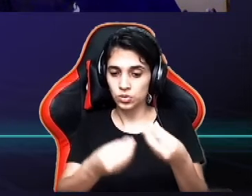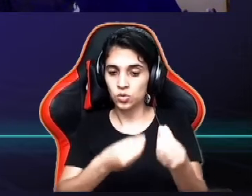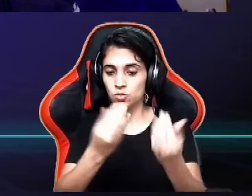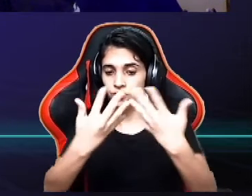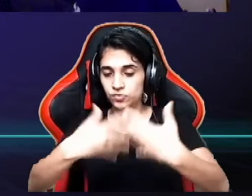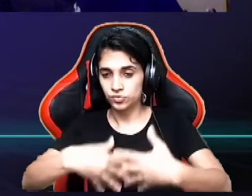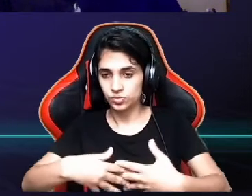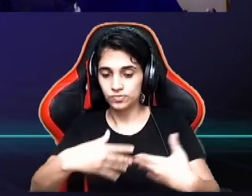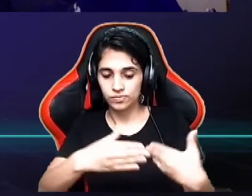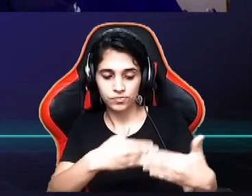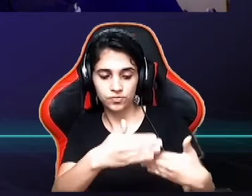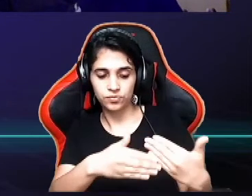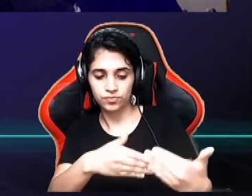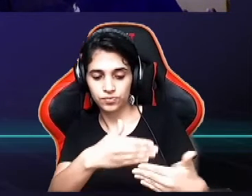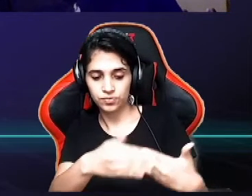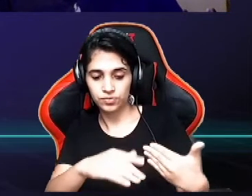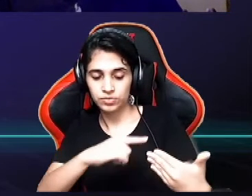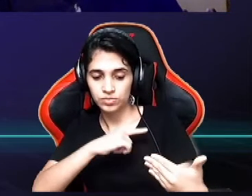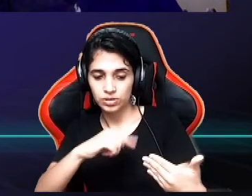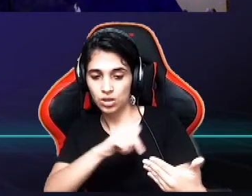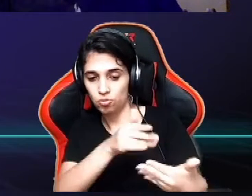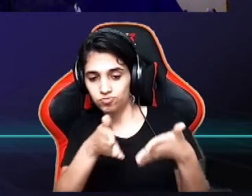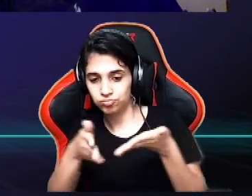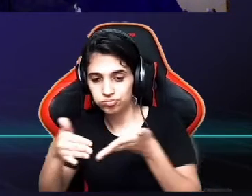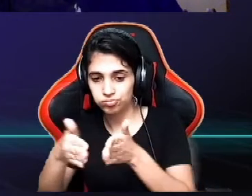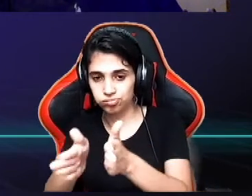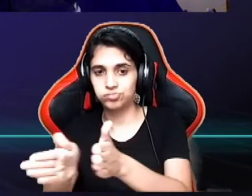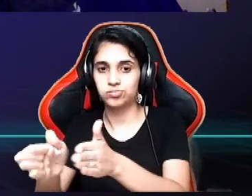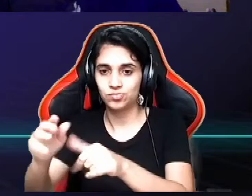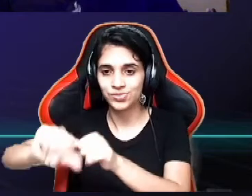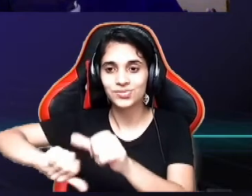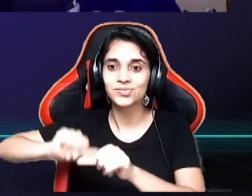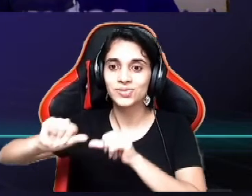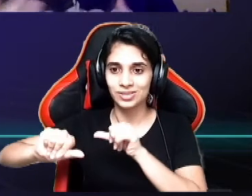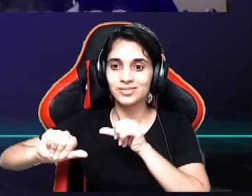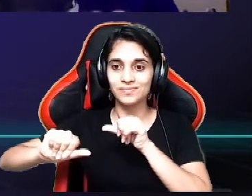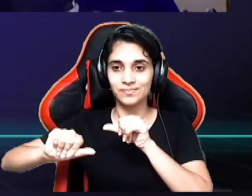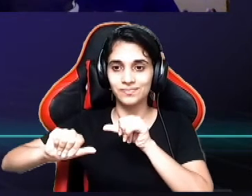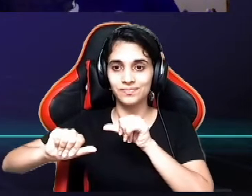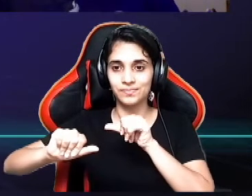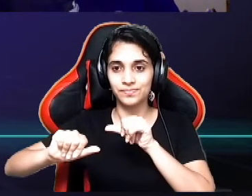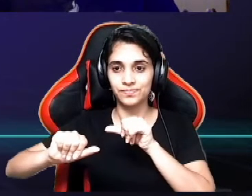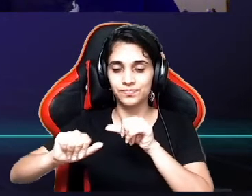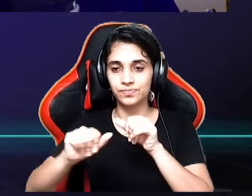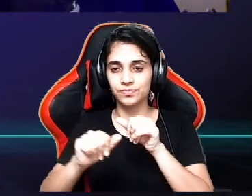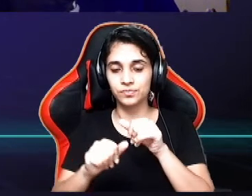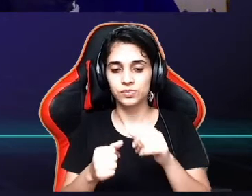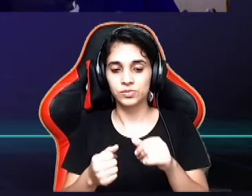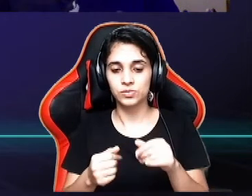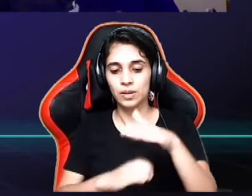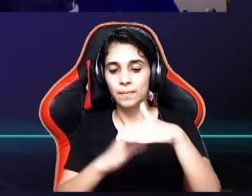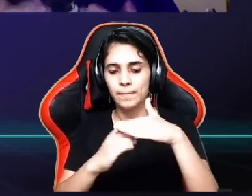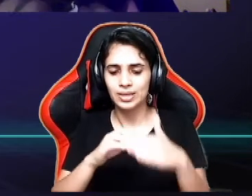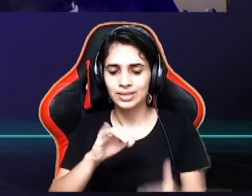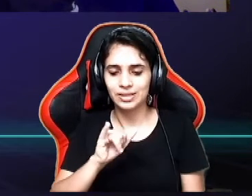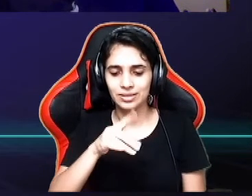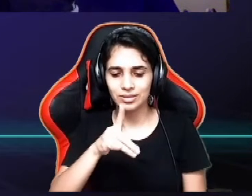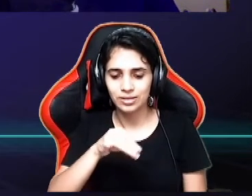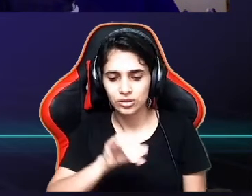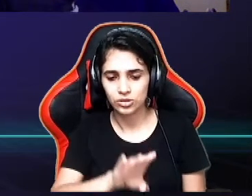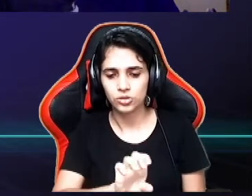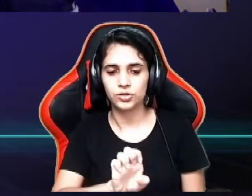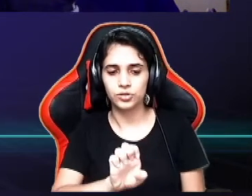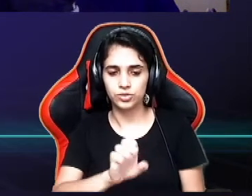life cycle will be, you start having different paths to choose from. So for indie